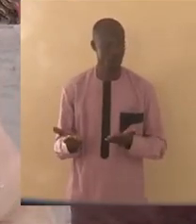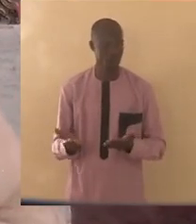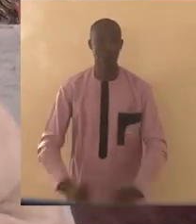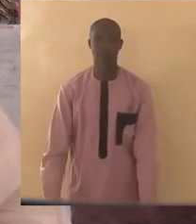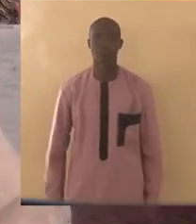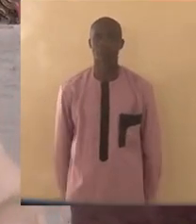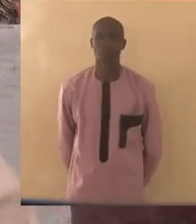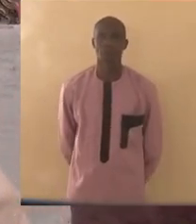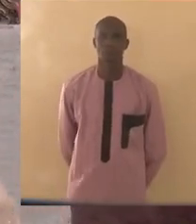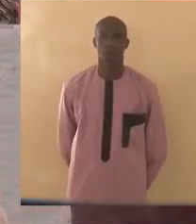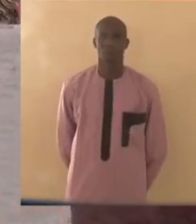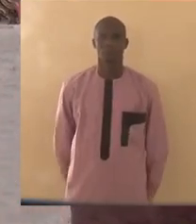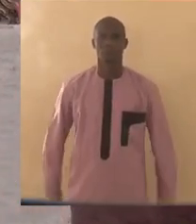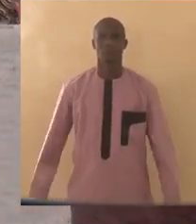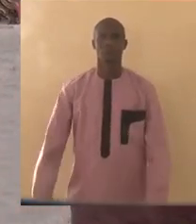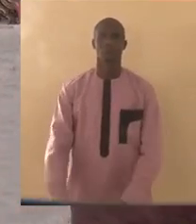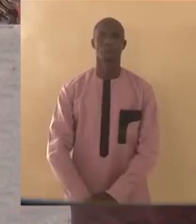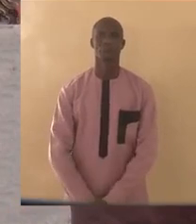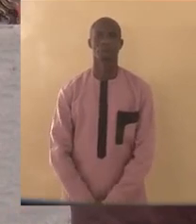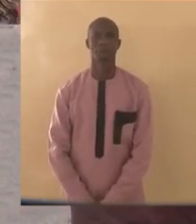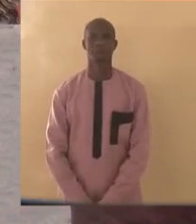Jesus is here.